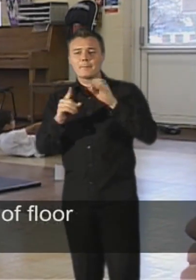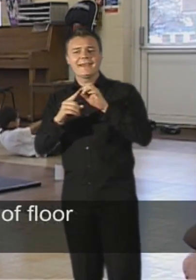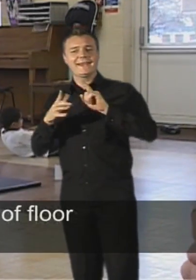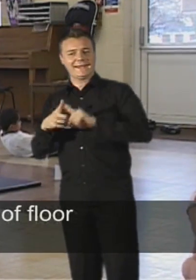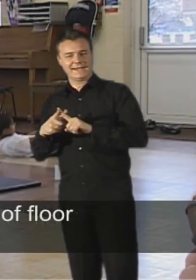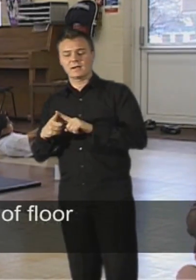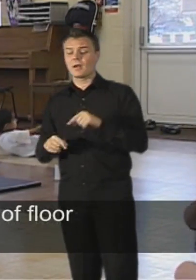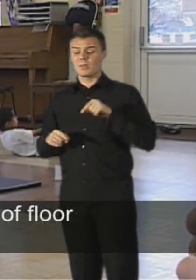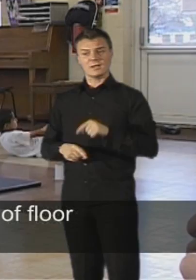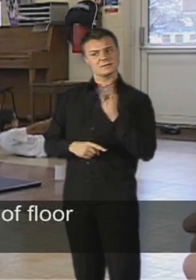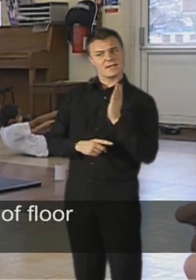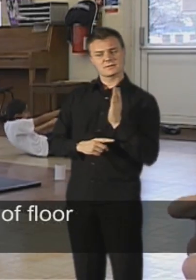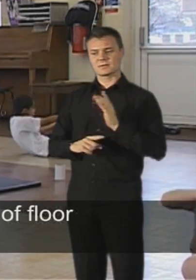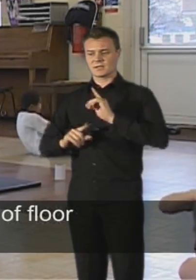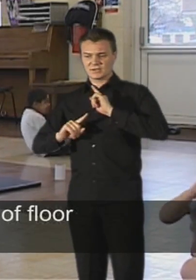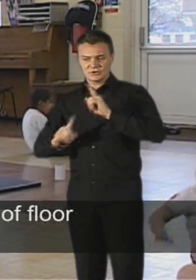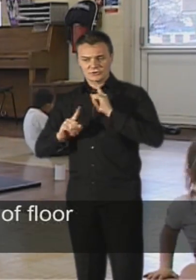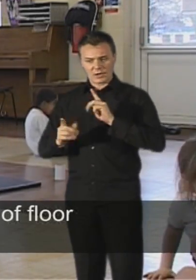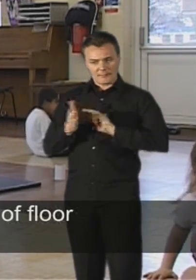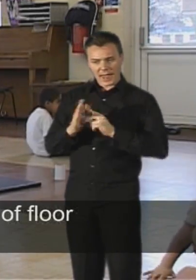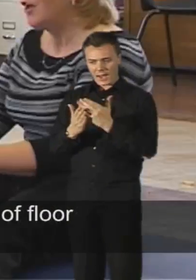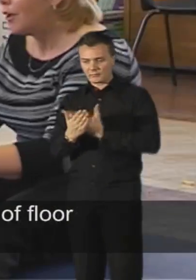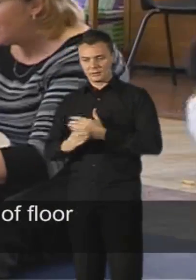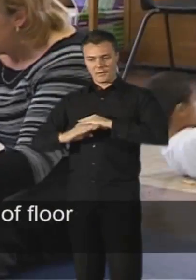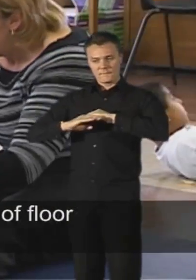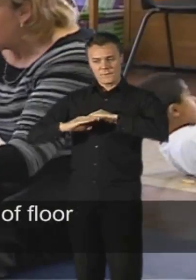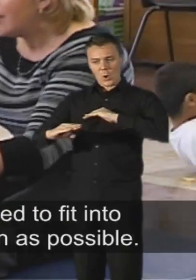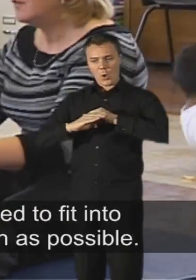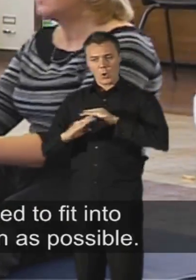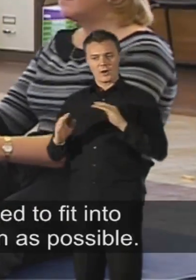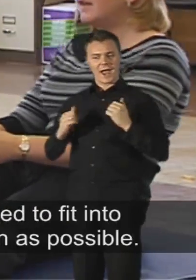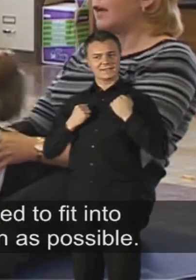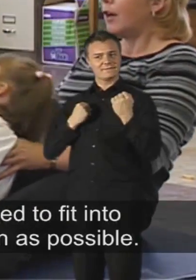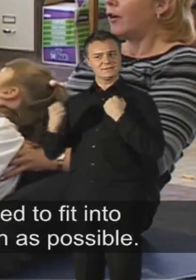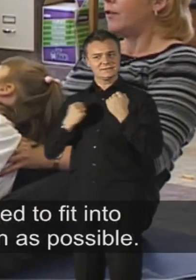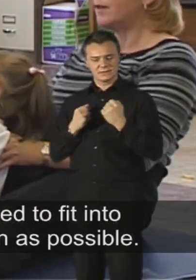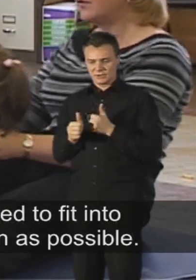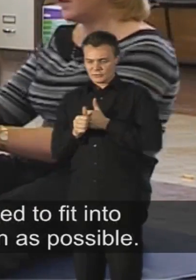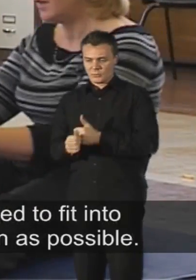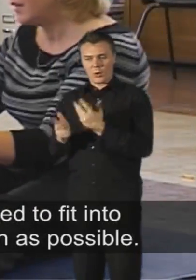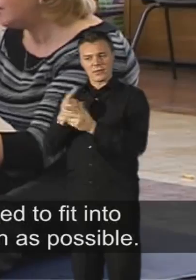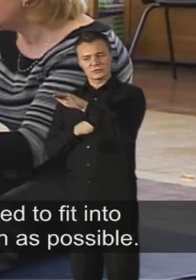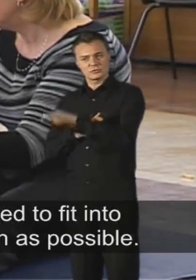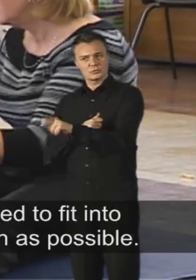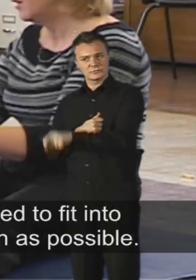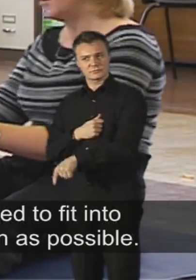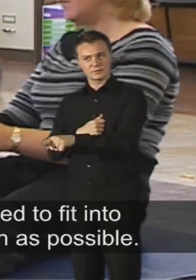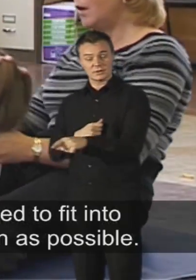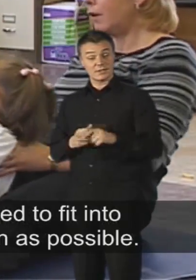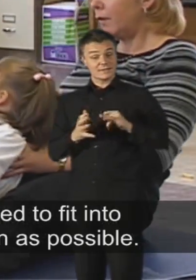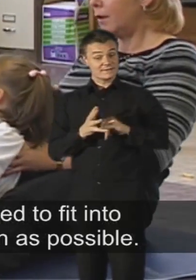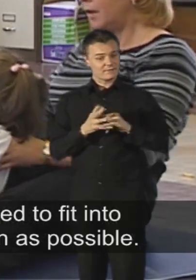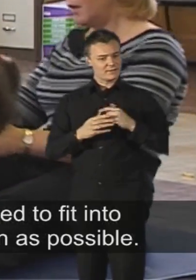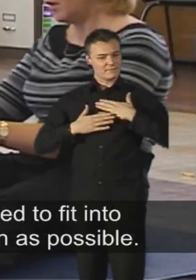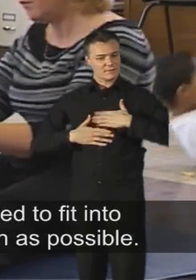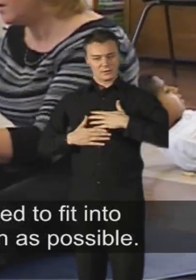the teacher has planned a session of floor-based activities to support Louise. Stephanie's physiotherapy is planned to fit into her timetable